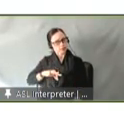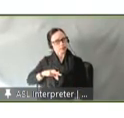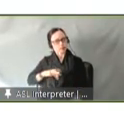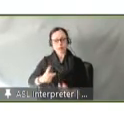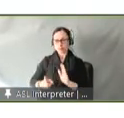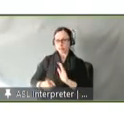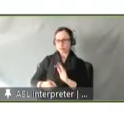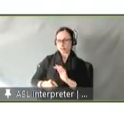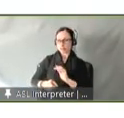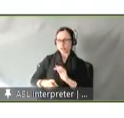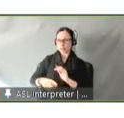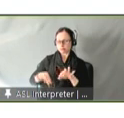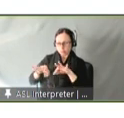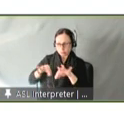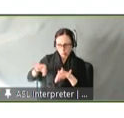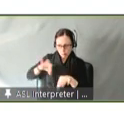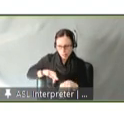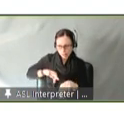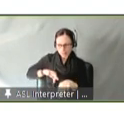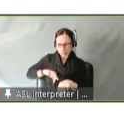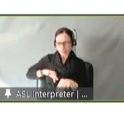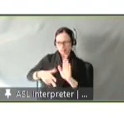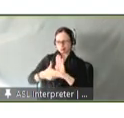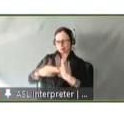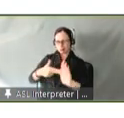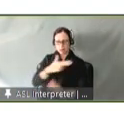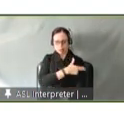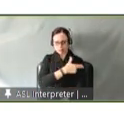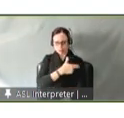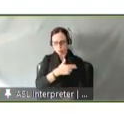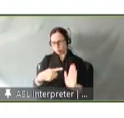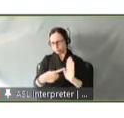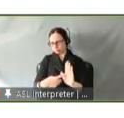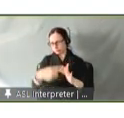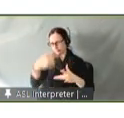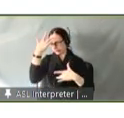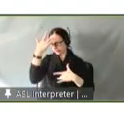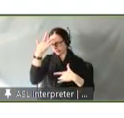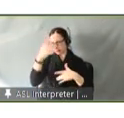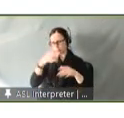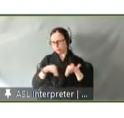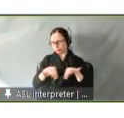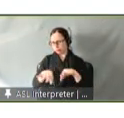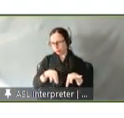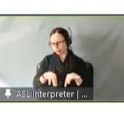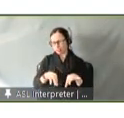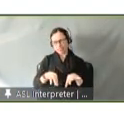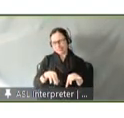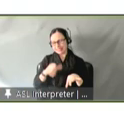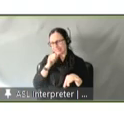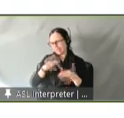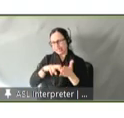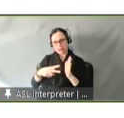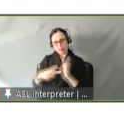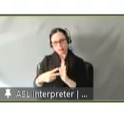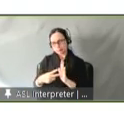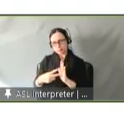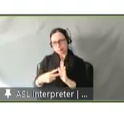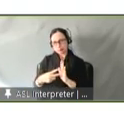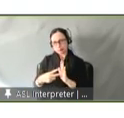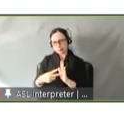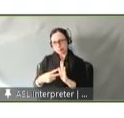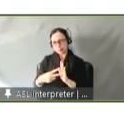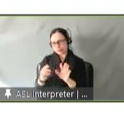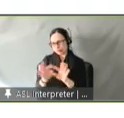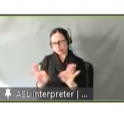describing benefits as hospitalization or symptomatic disease maybe has less meaning to an individual that's thinking about